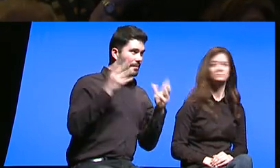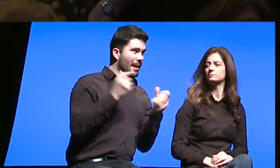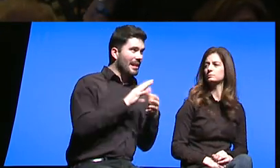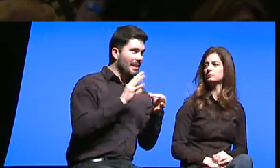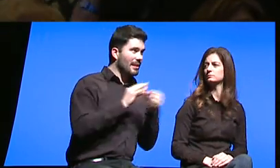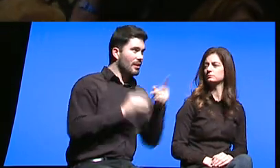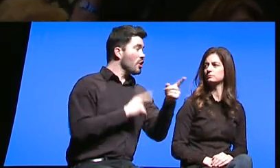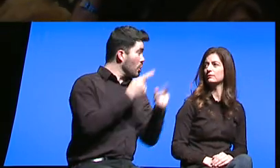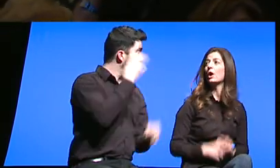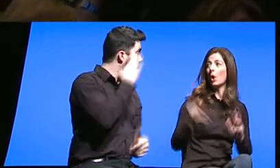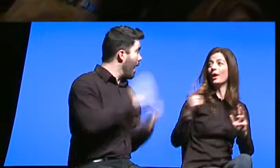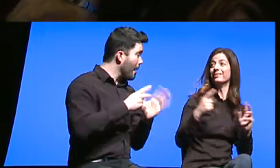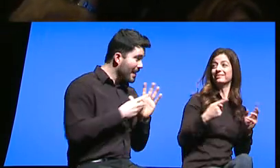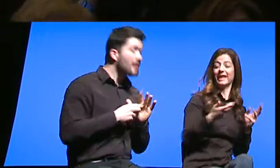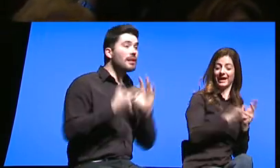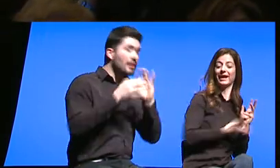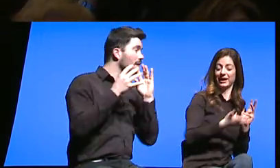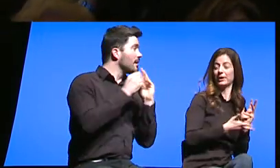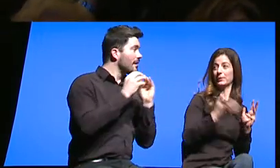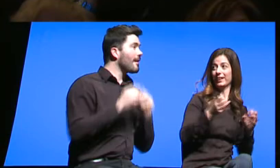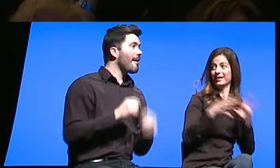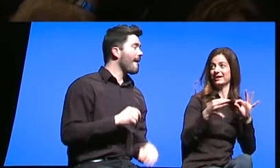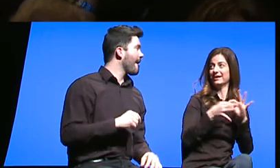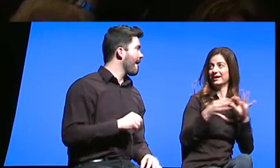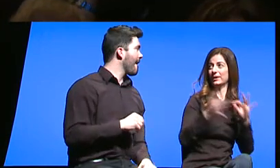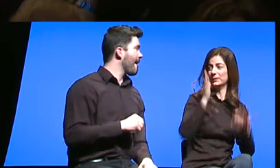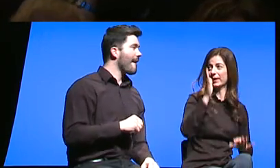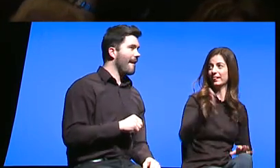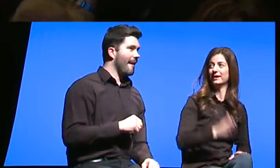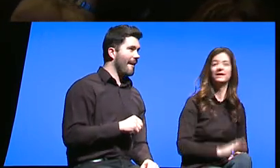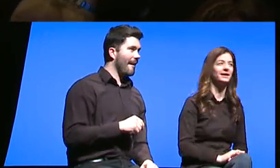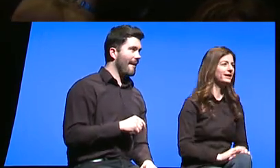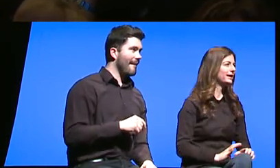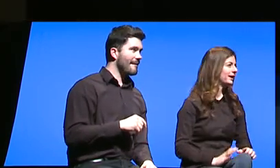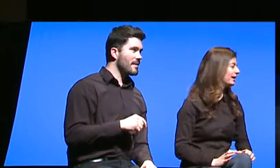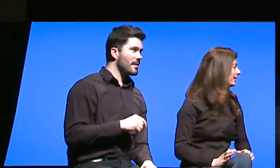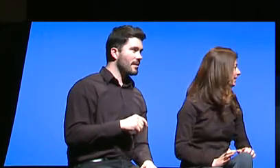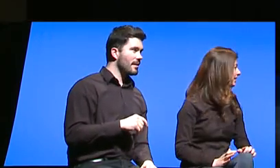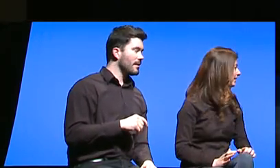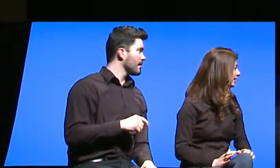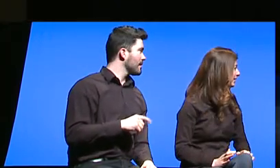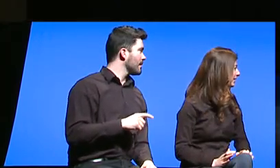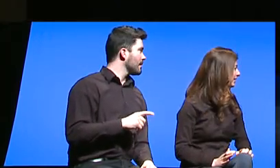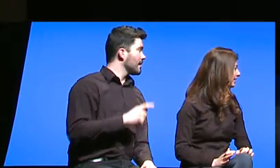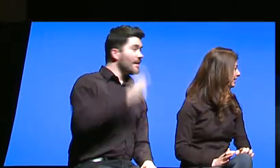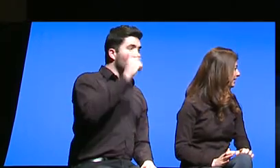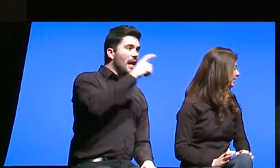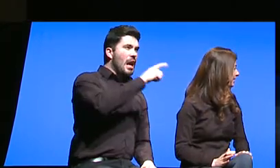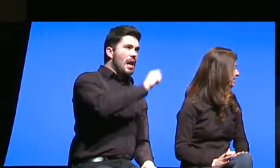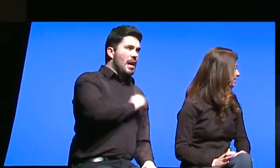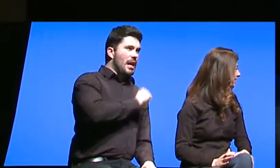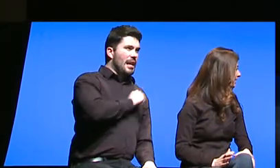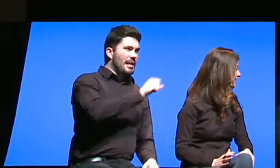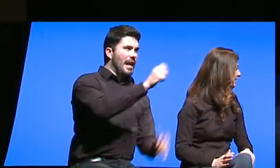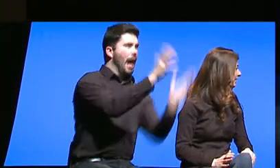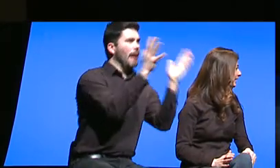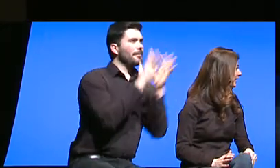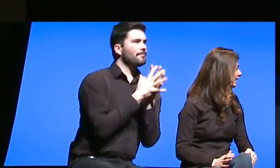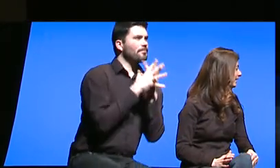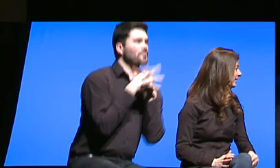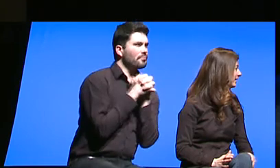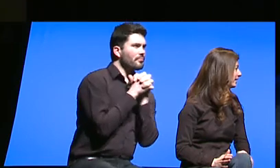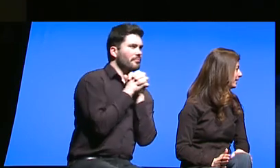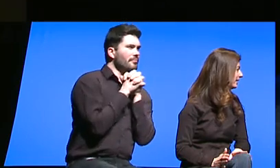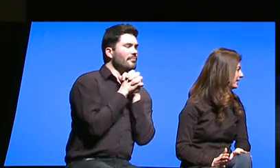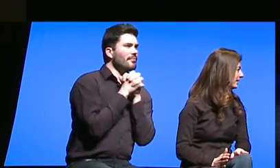But let me just add, philosophy, social justice does not have an existence. Yeah. Let's give a chance for these guys to respond. I think I have a